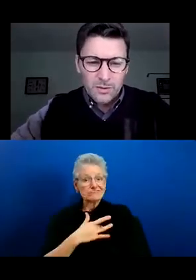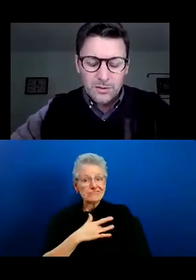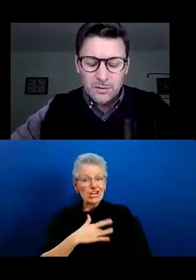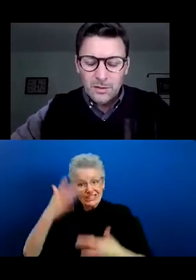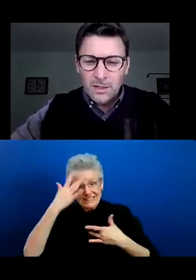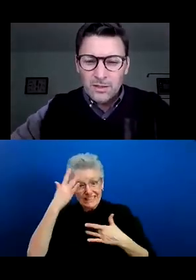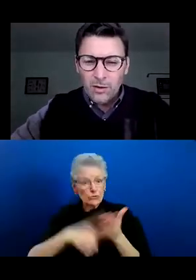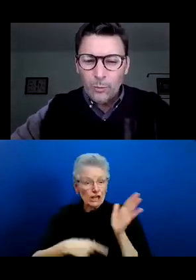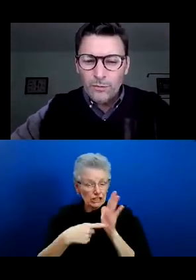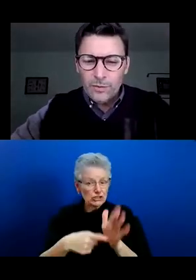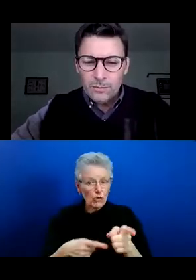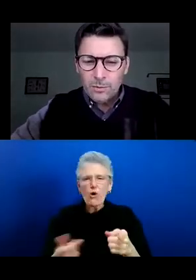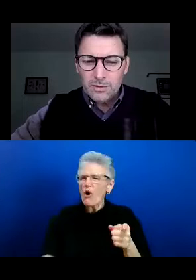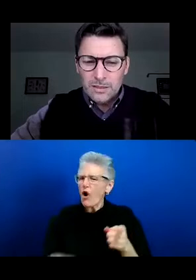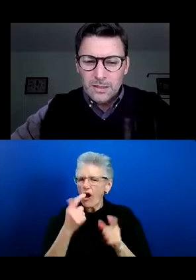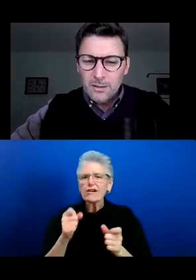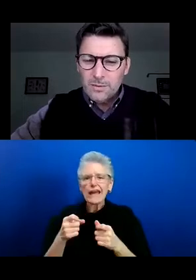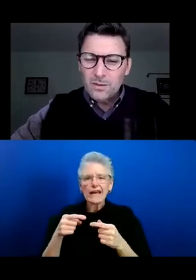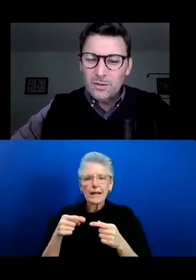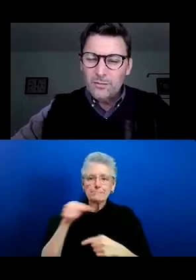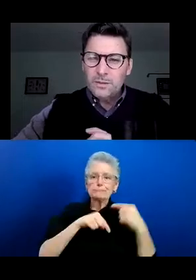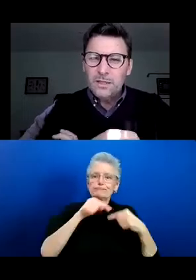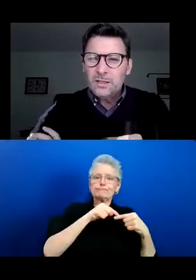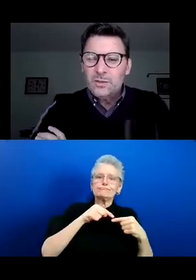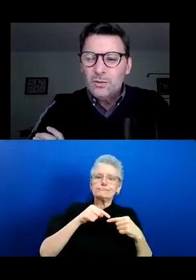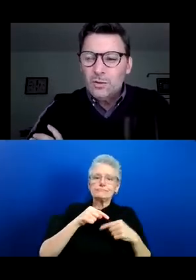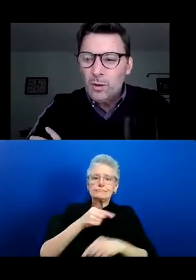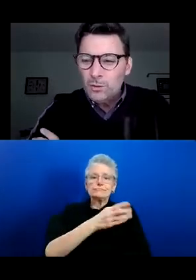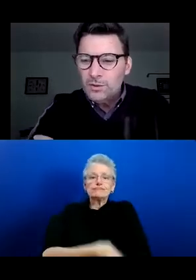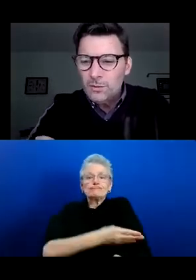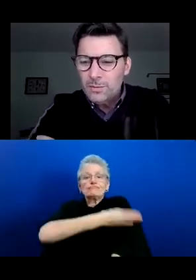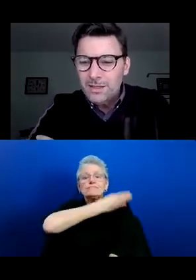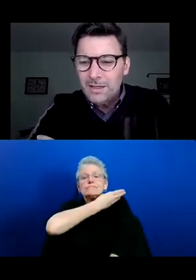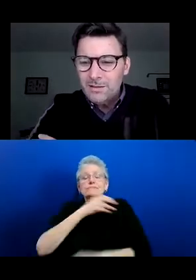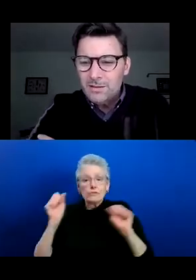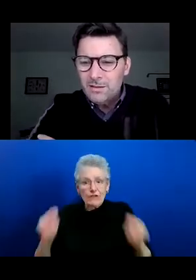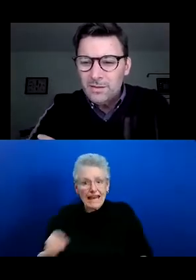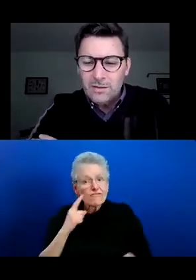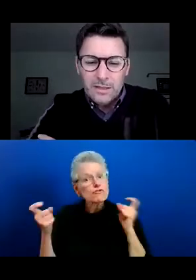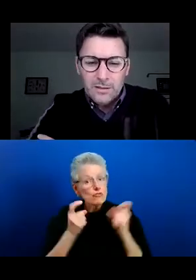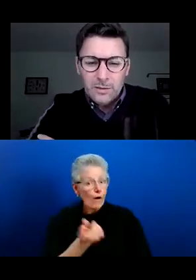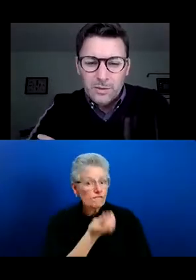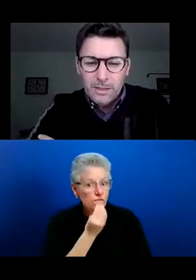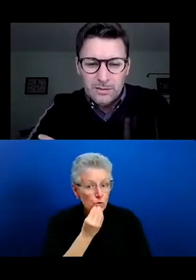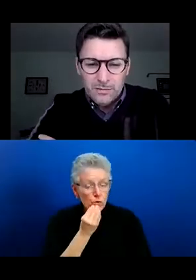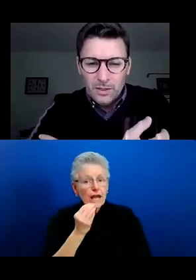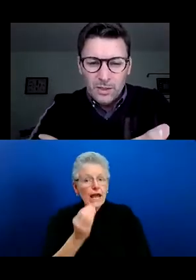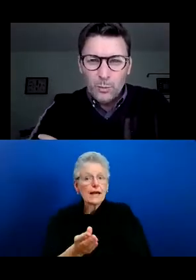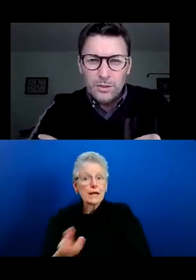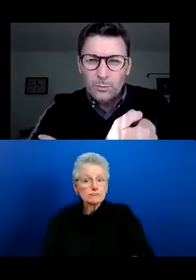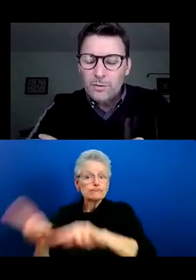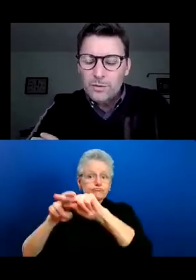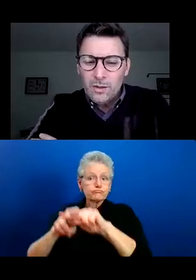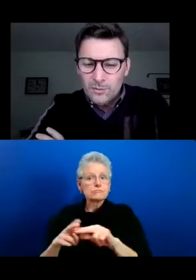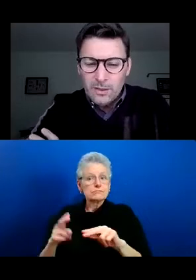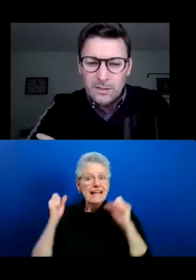like I'm showing here, they're all reversible. So if we get control of what we're doing from a dietary and physical activity perspective,